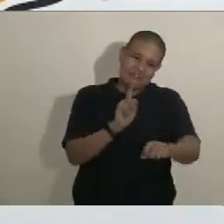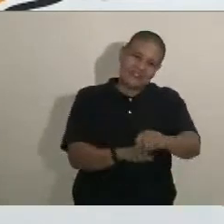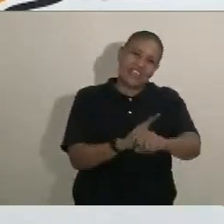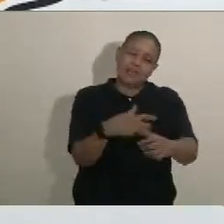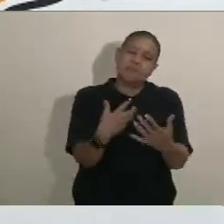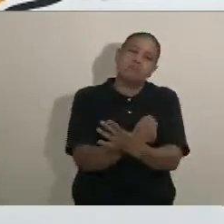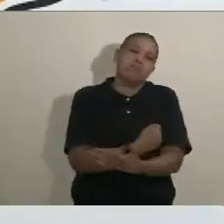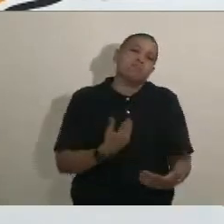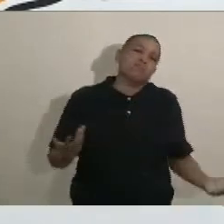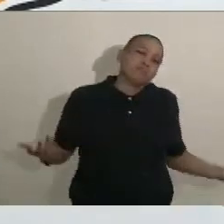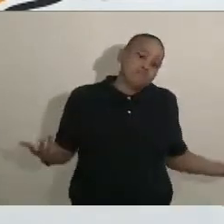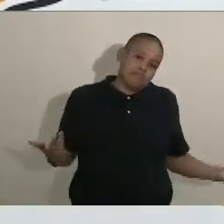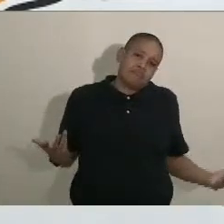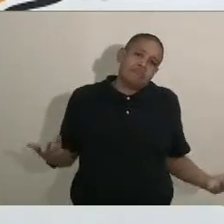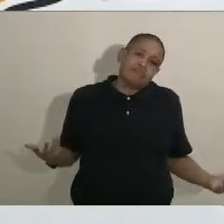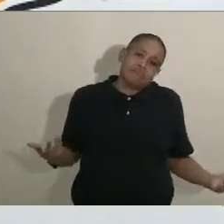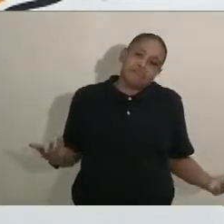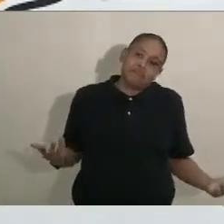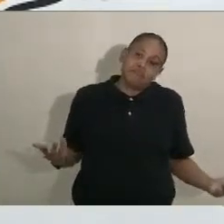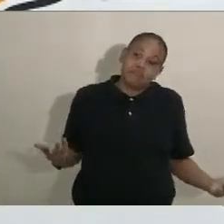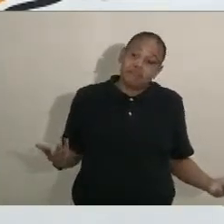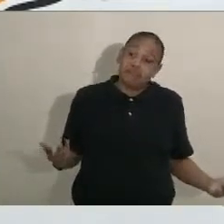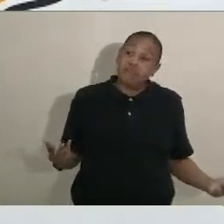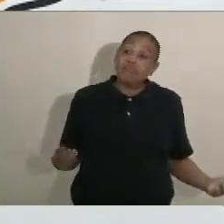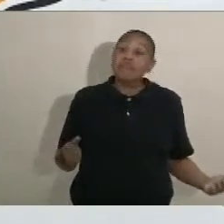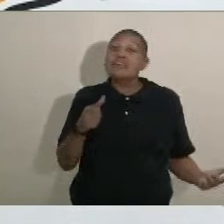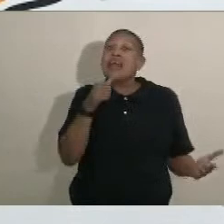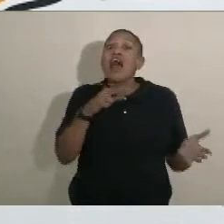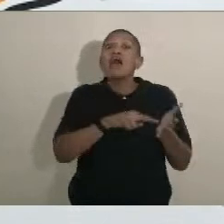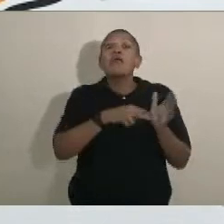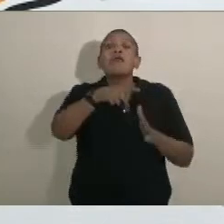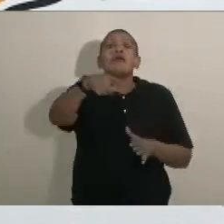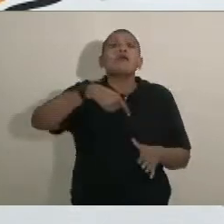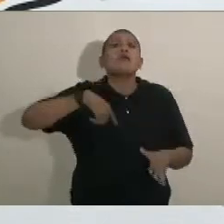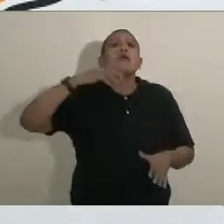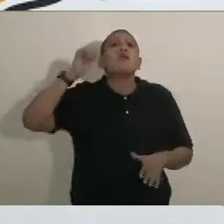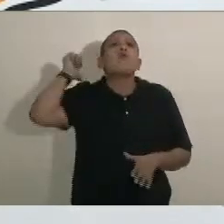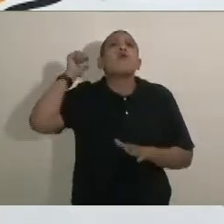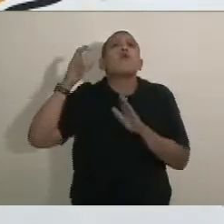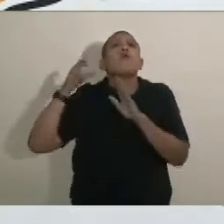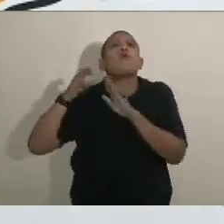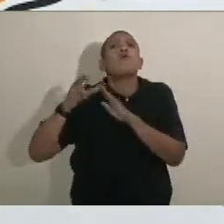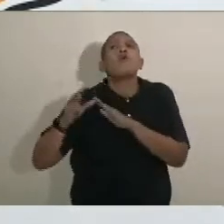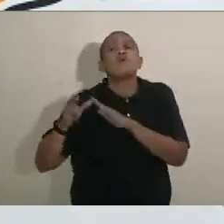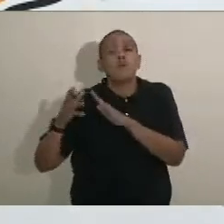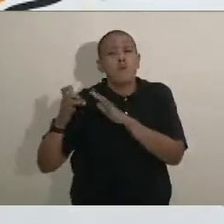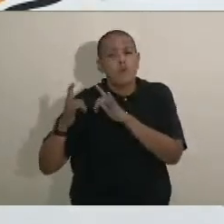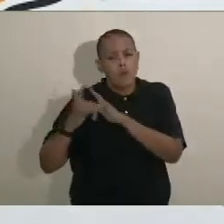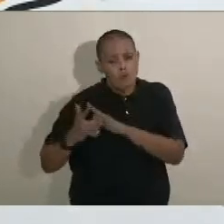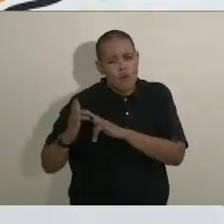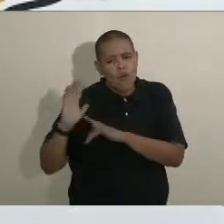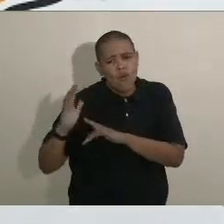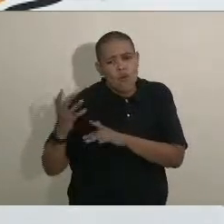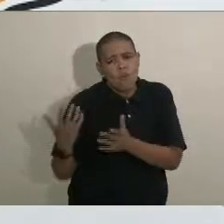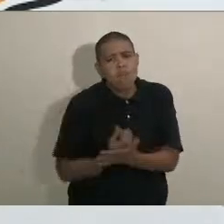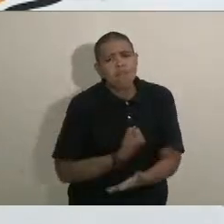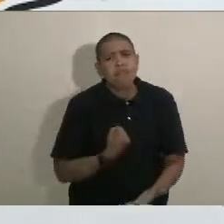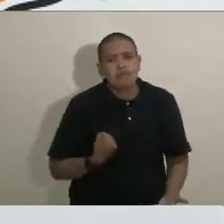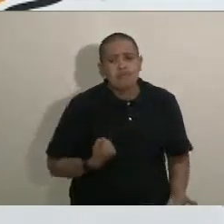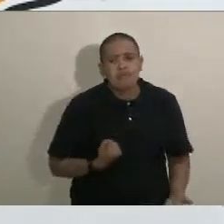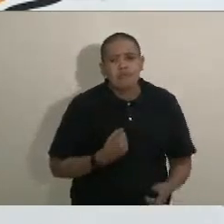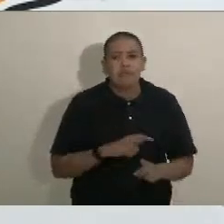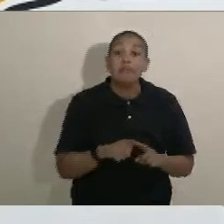time. That doesn't mean we won't continue to review and adjust if necessary, but we